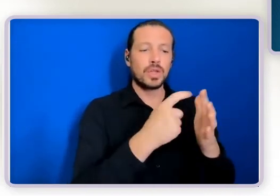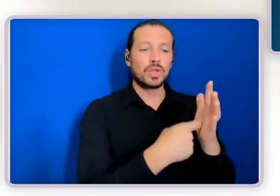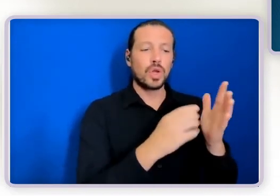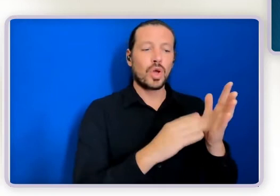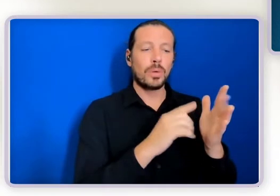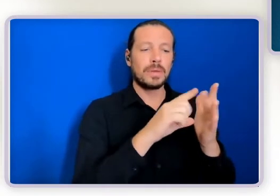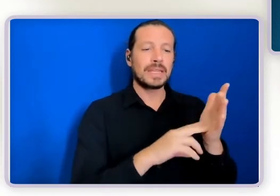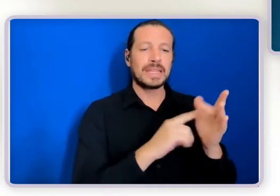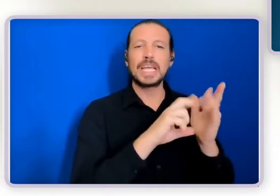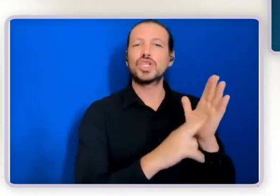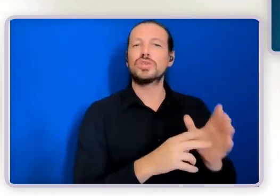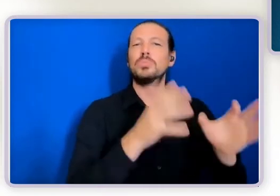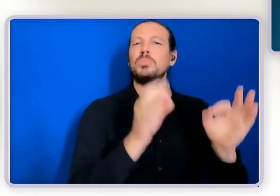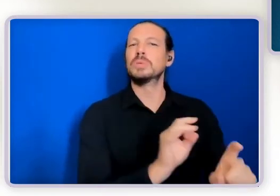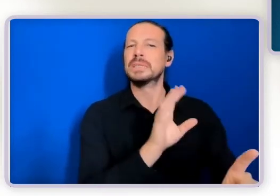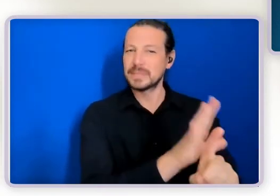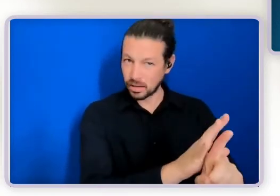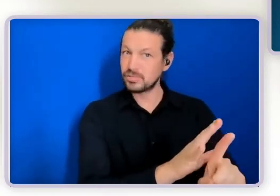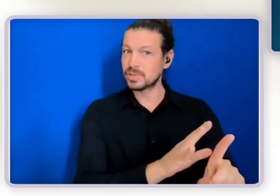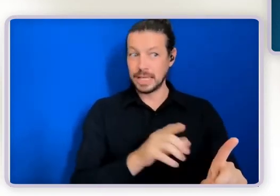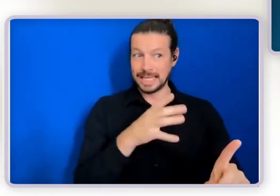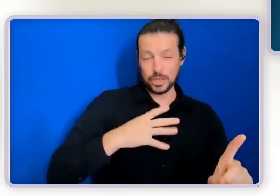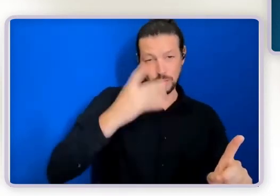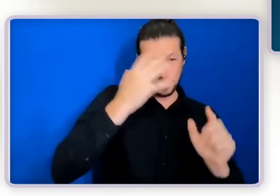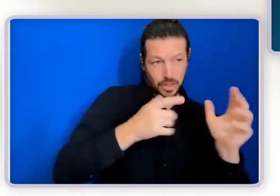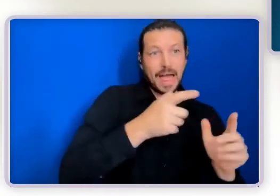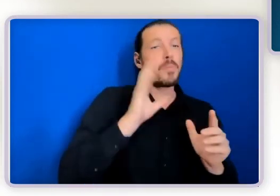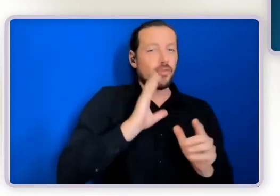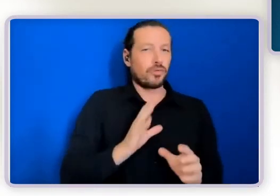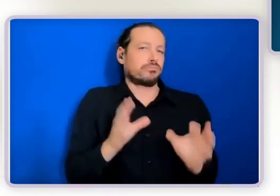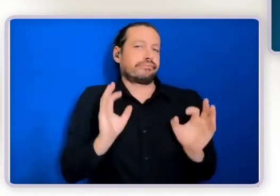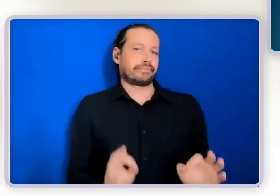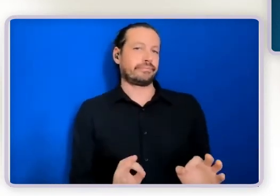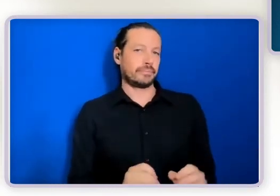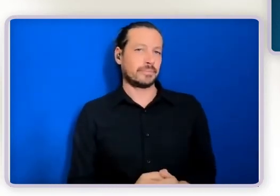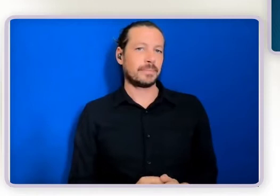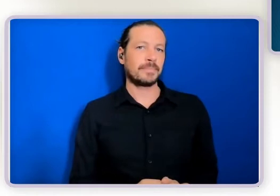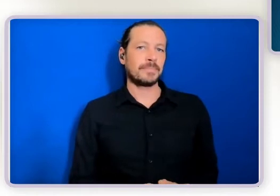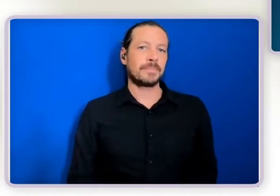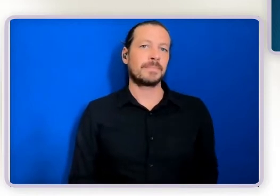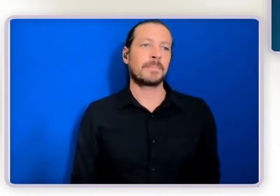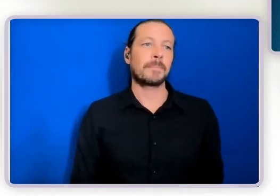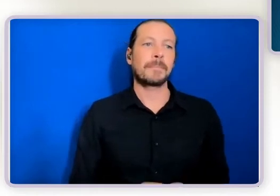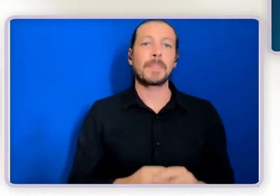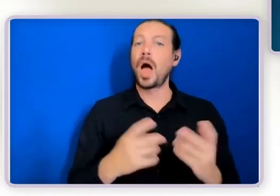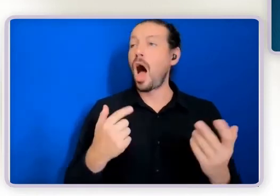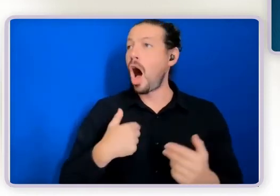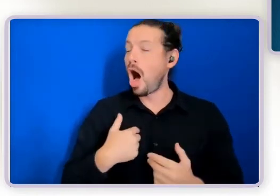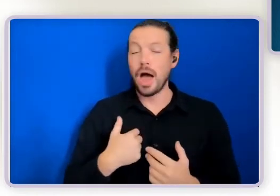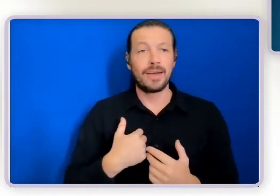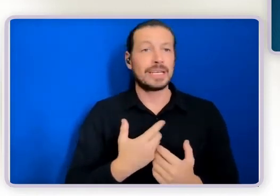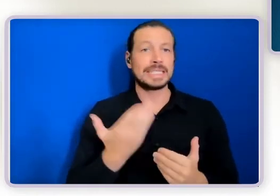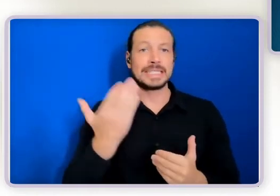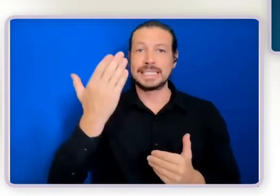and seclusion of people with disabilities that I have seen, I have never seen any documentation that